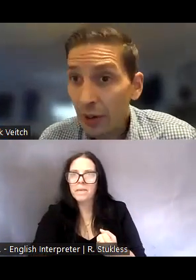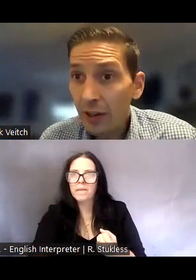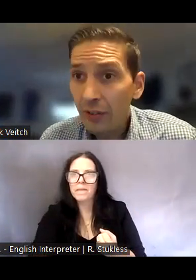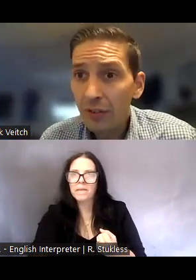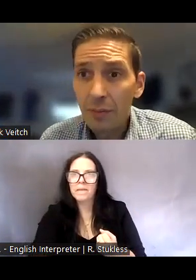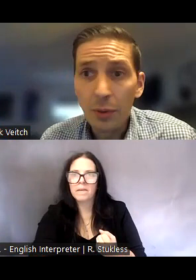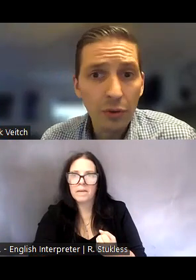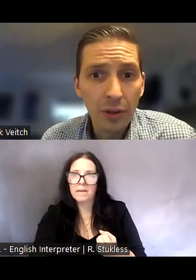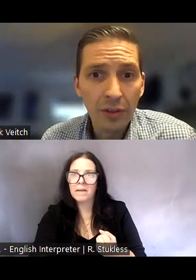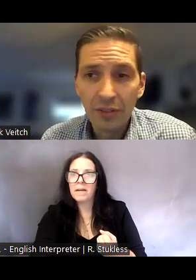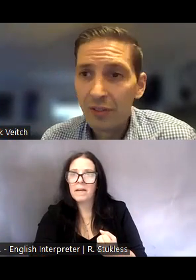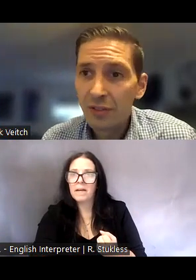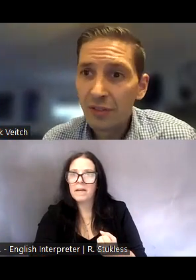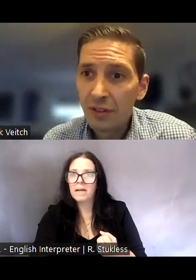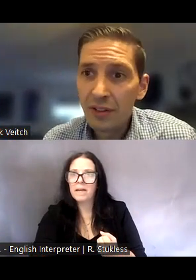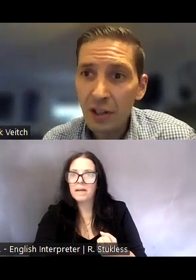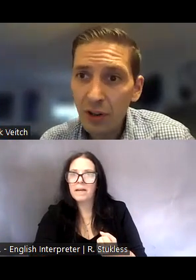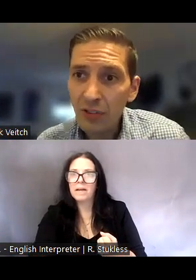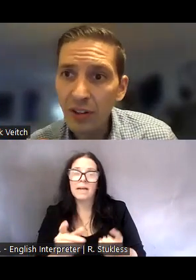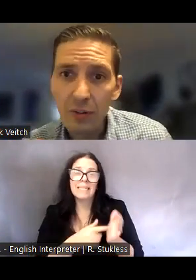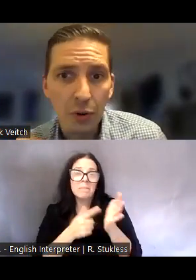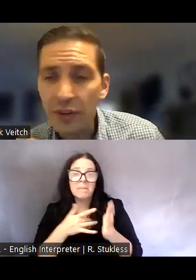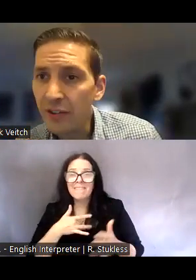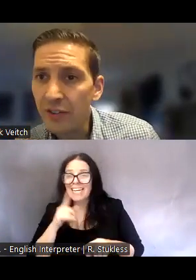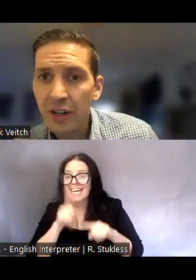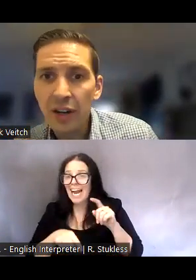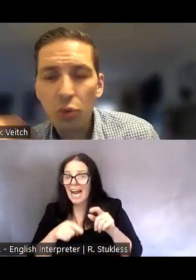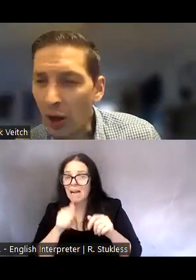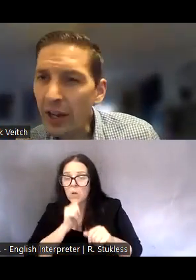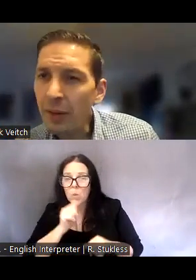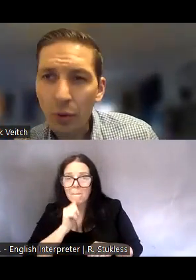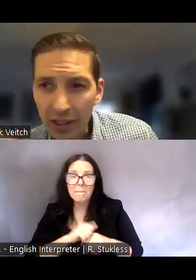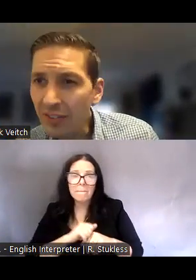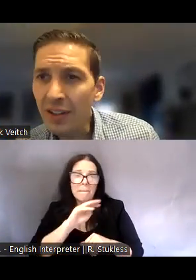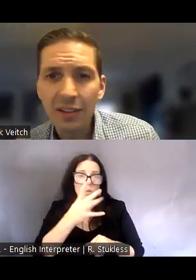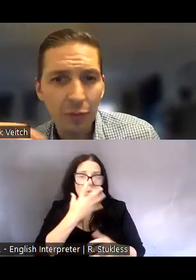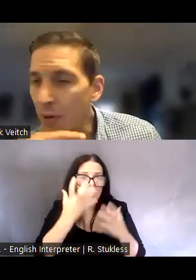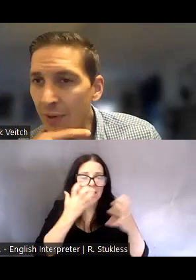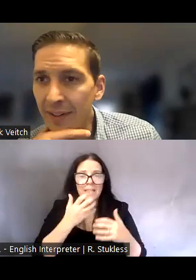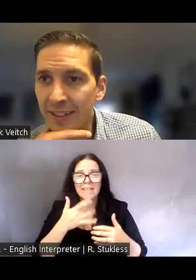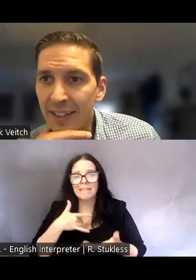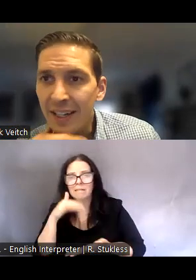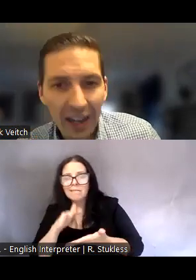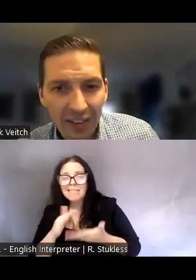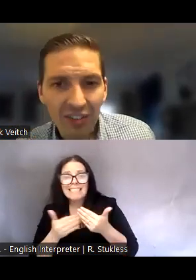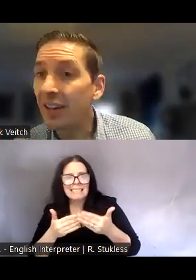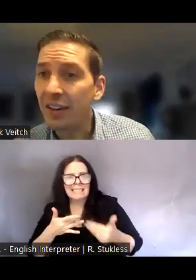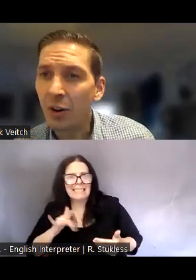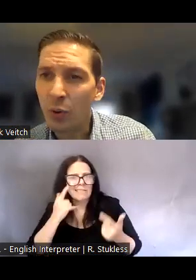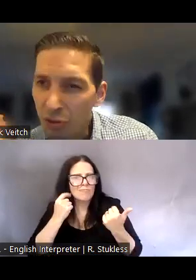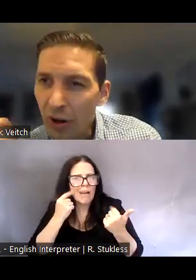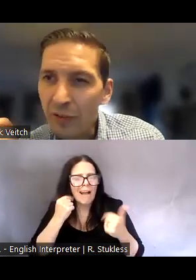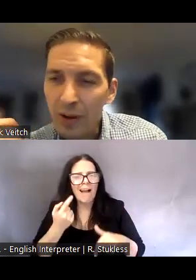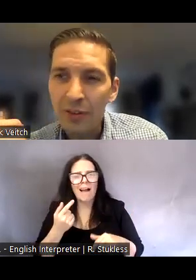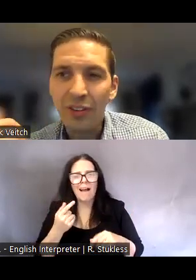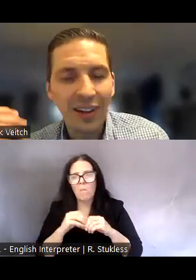cope, an increase in mood swings, decreasing in motivation, crying more easily and frequently,